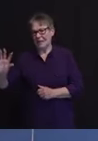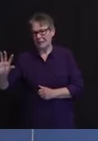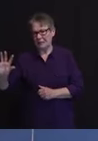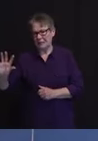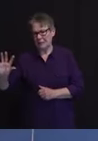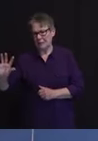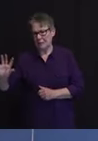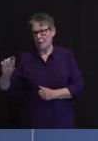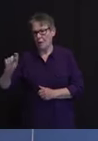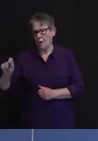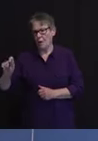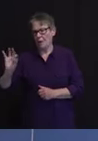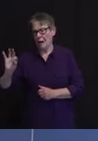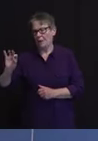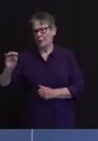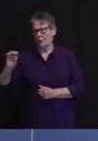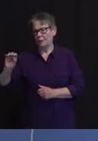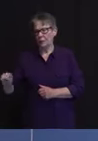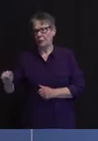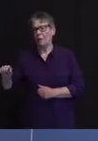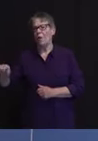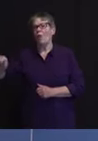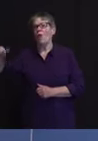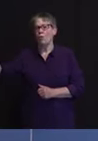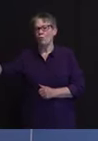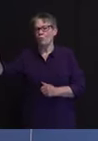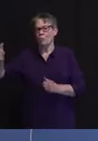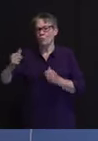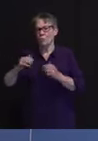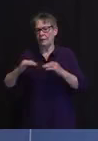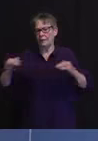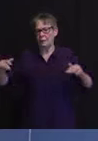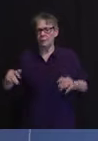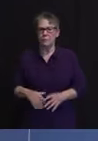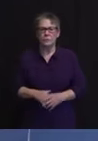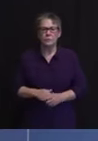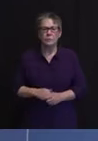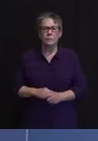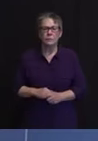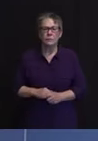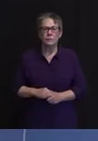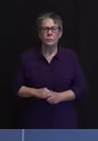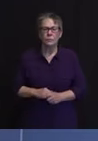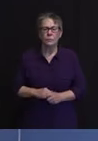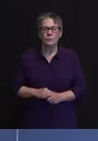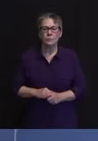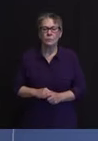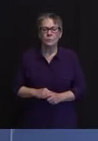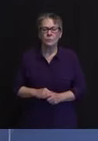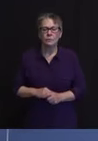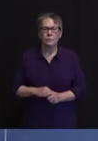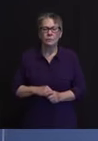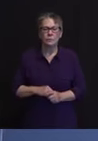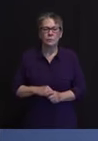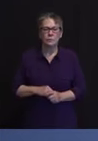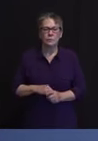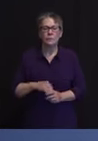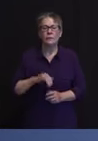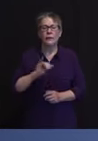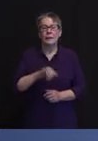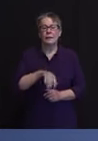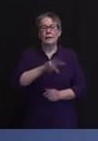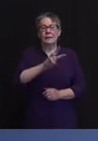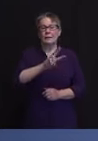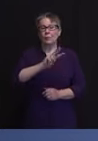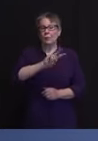57.1% have an underlying condition of cardiovascular disease. 33.9% diabetes mellitus,